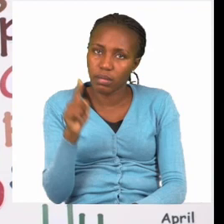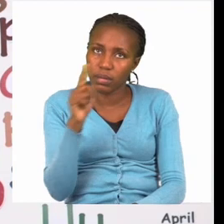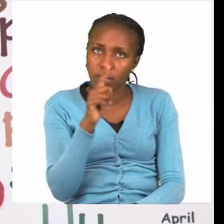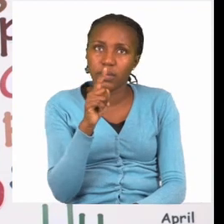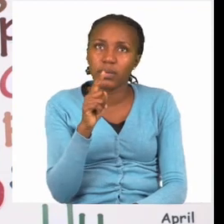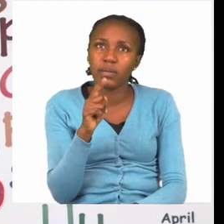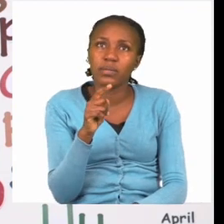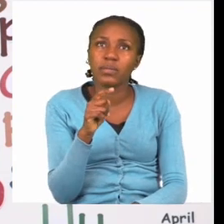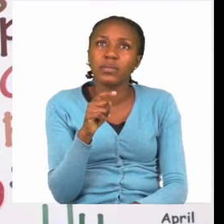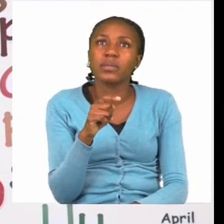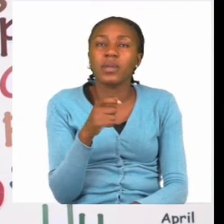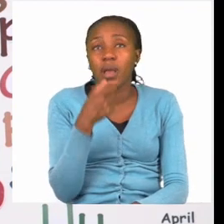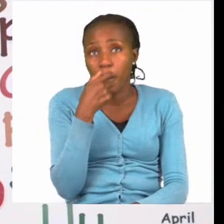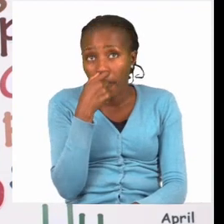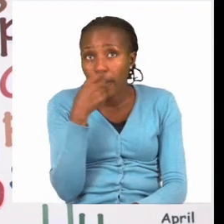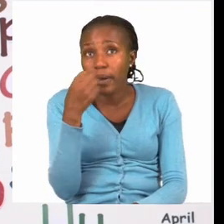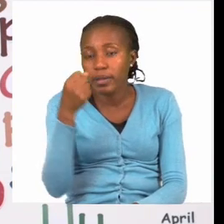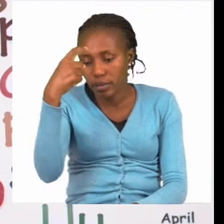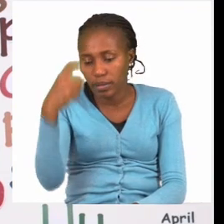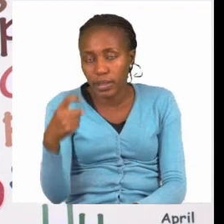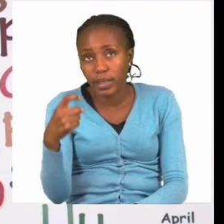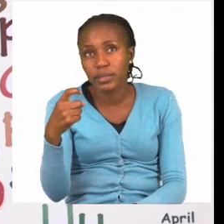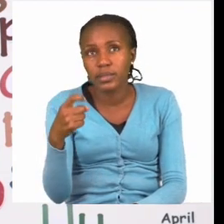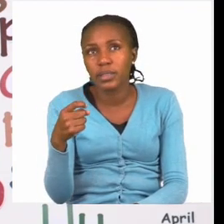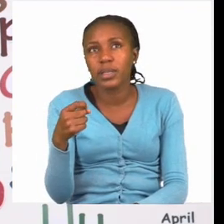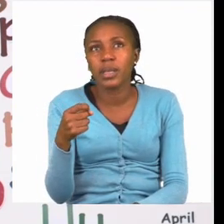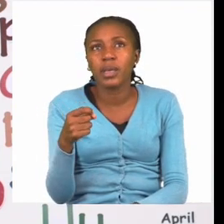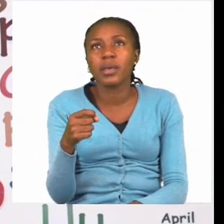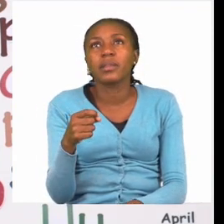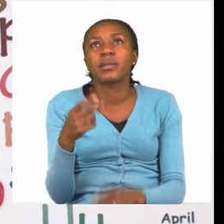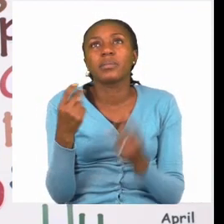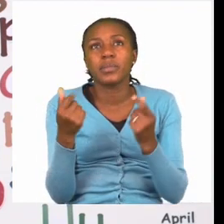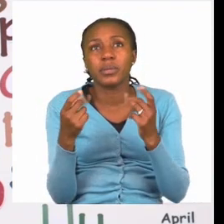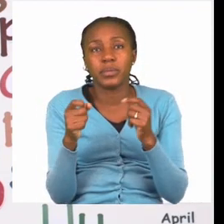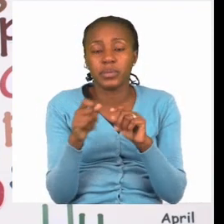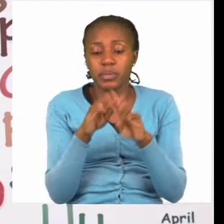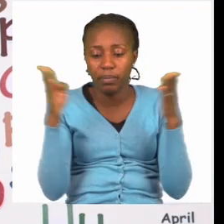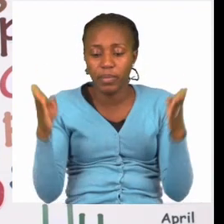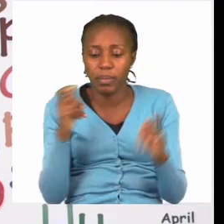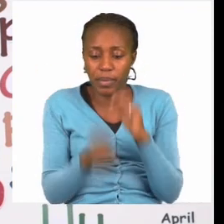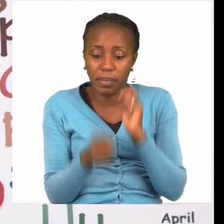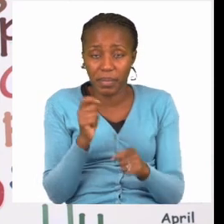ox has an X in it. And the word